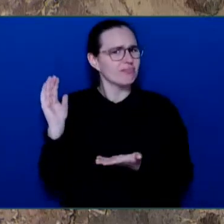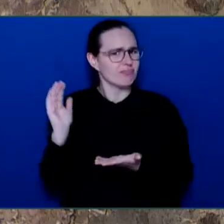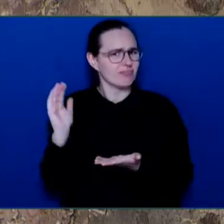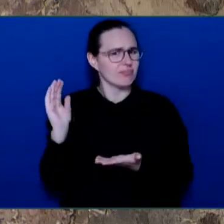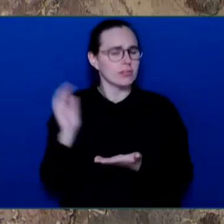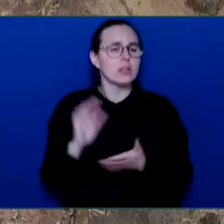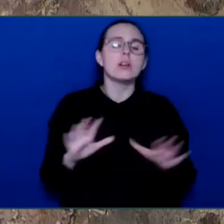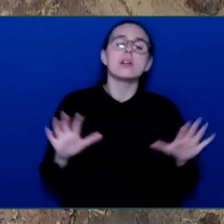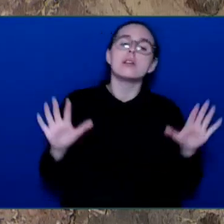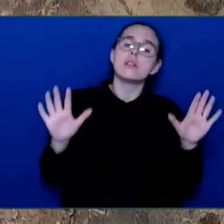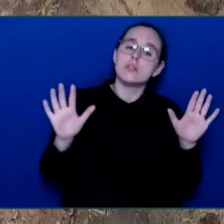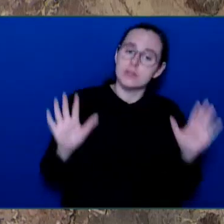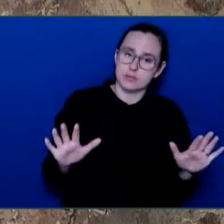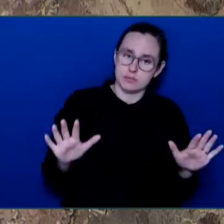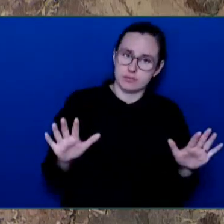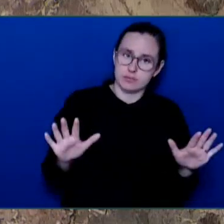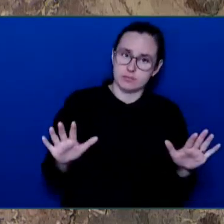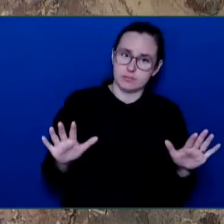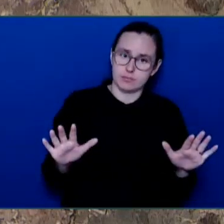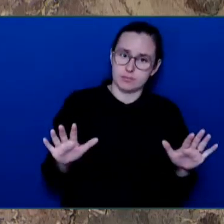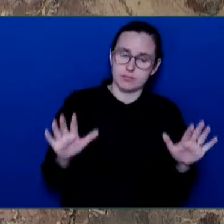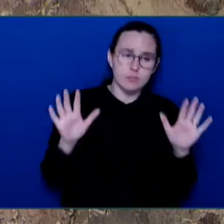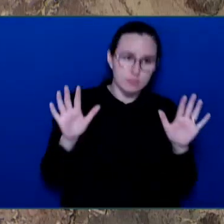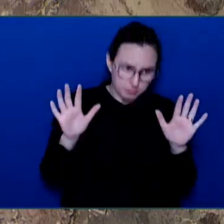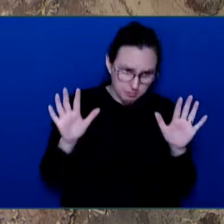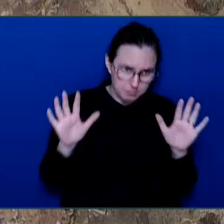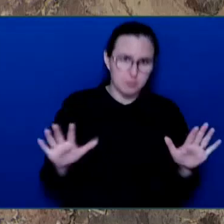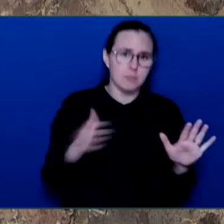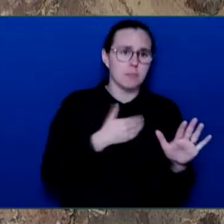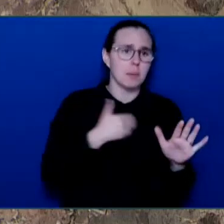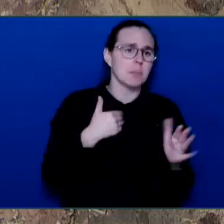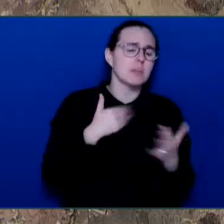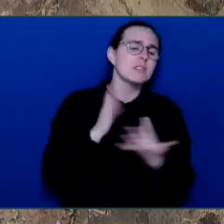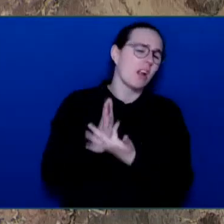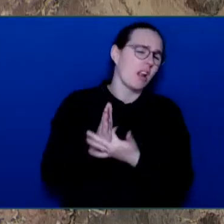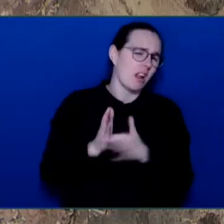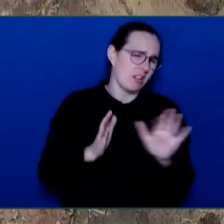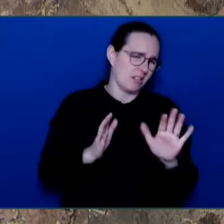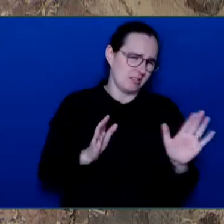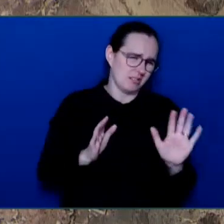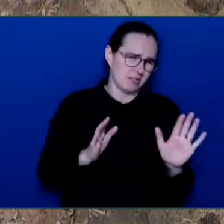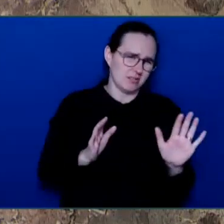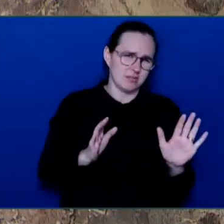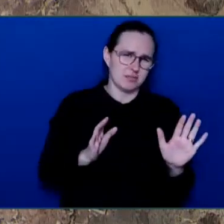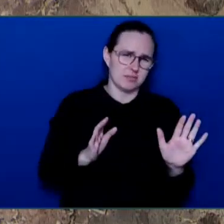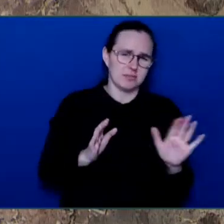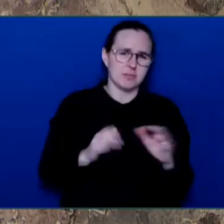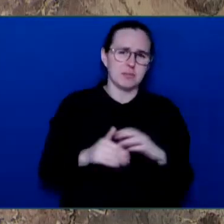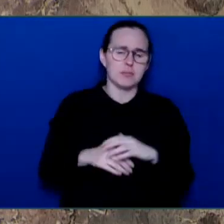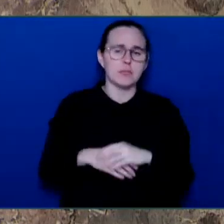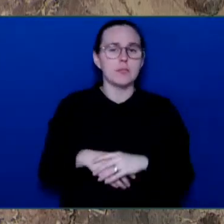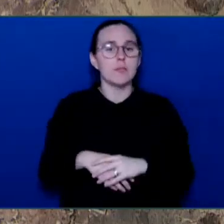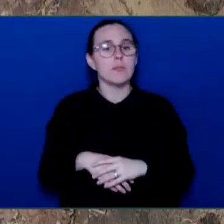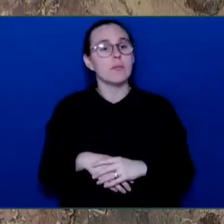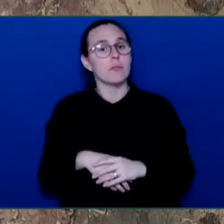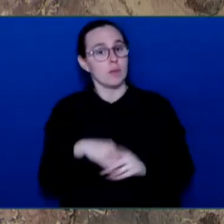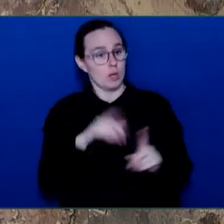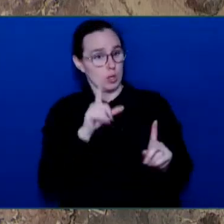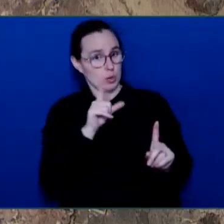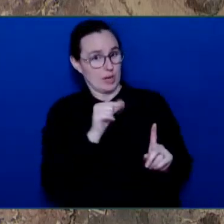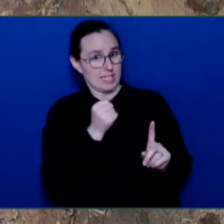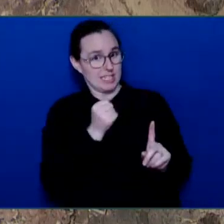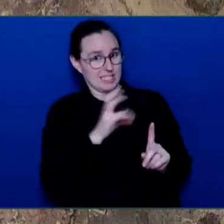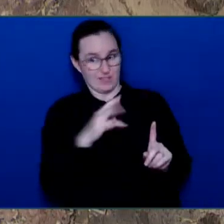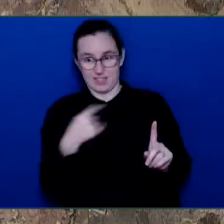Members. Emissions have been going down since 2017 in absolute terms and even more on a per capita